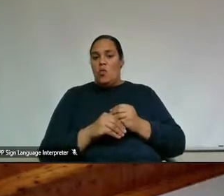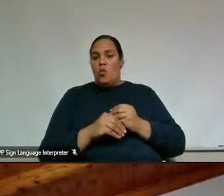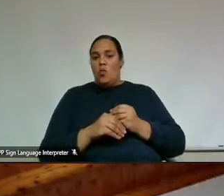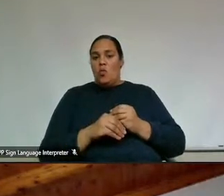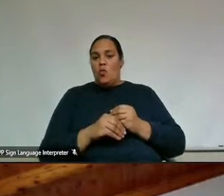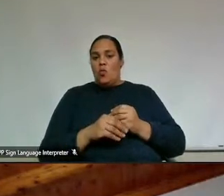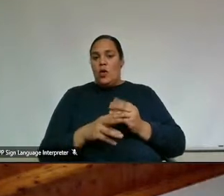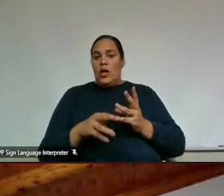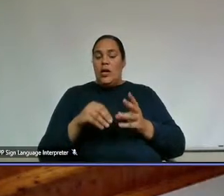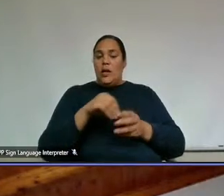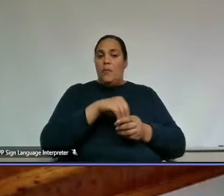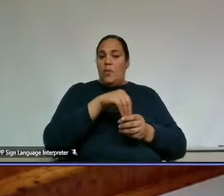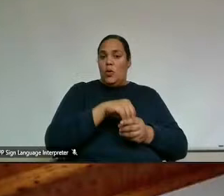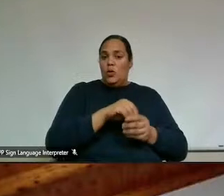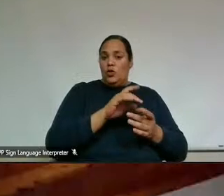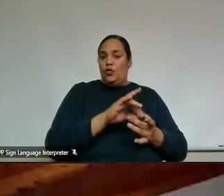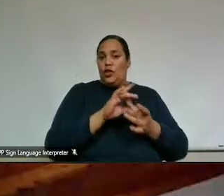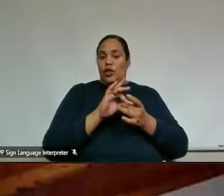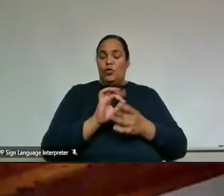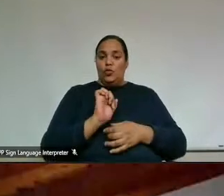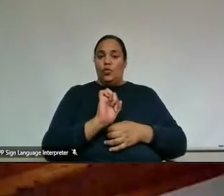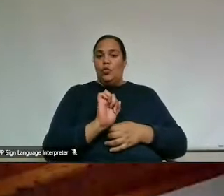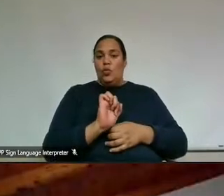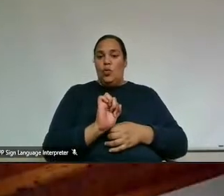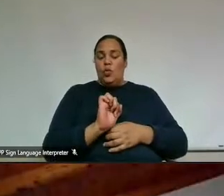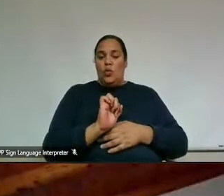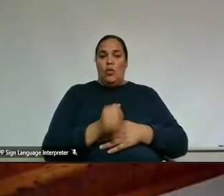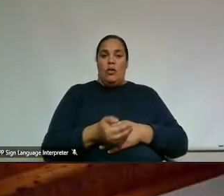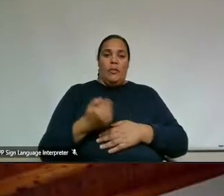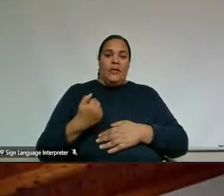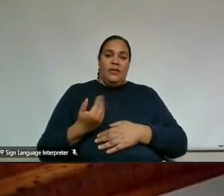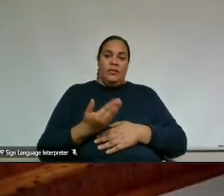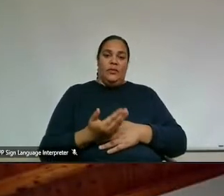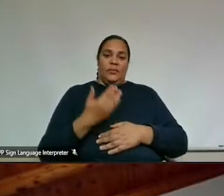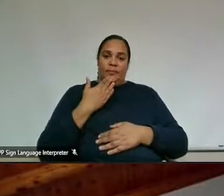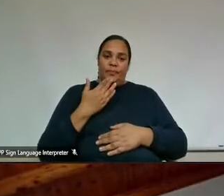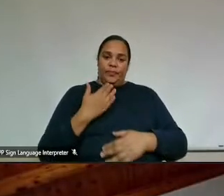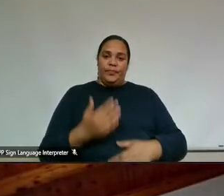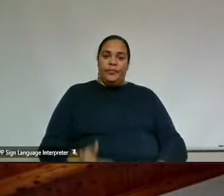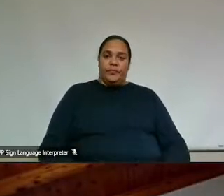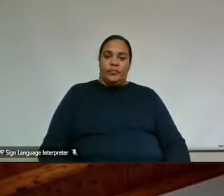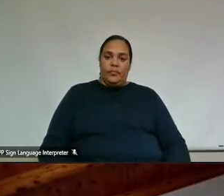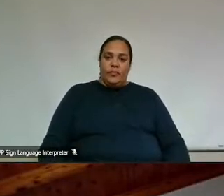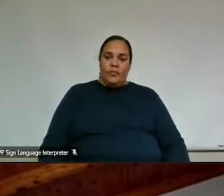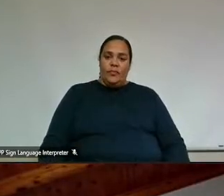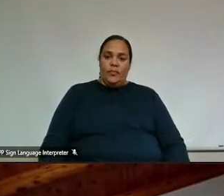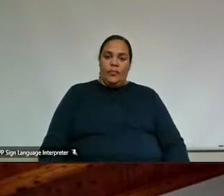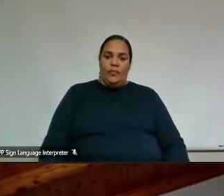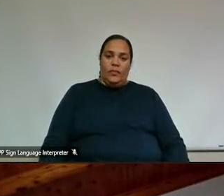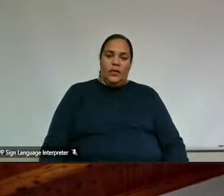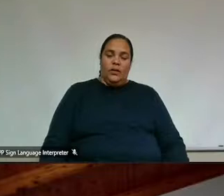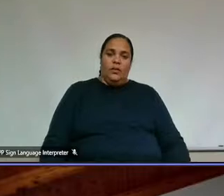of input in relation to the previous submission. Thank you, Mr. Lang. I recognize you.